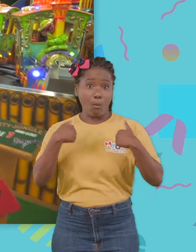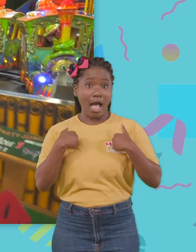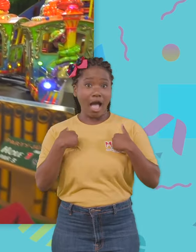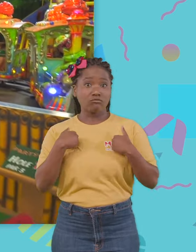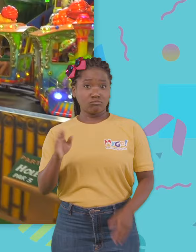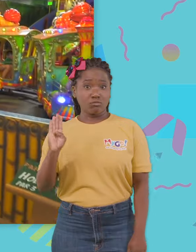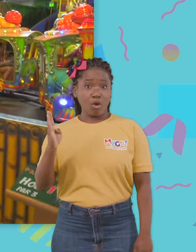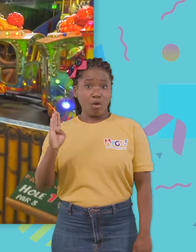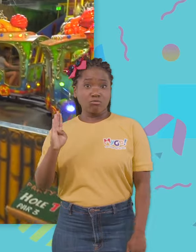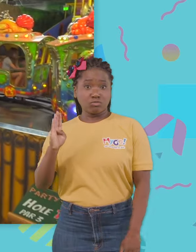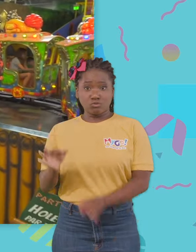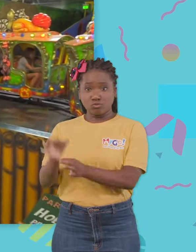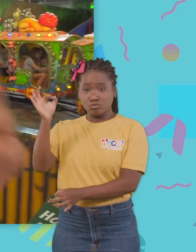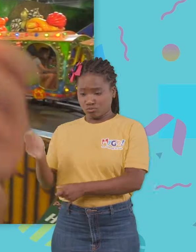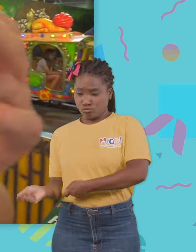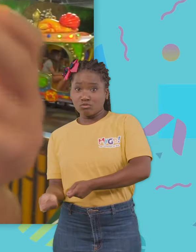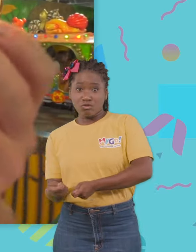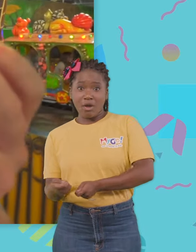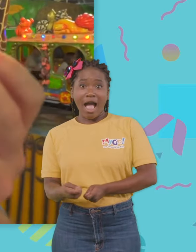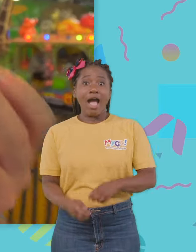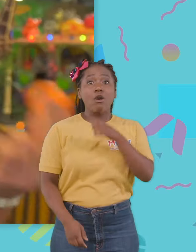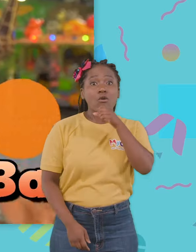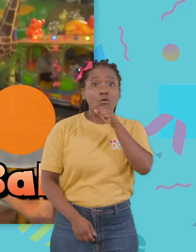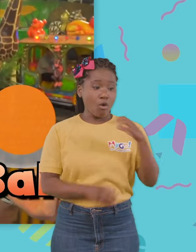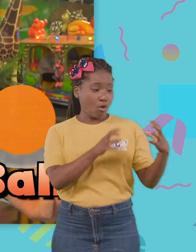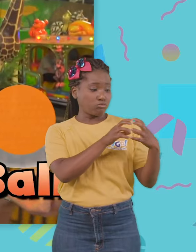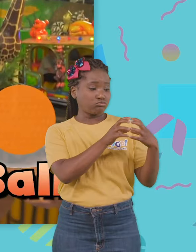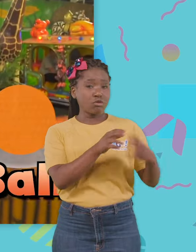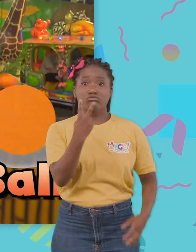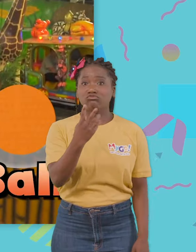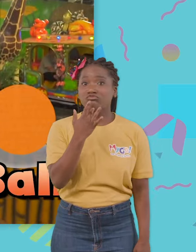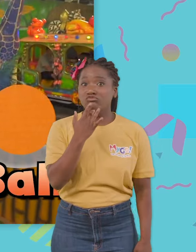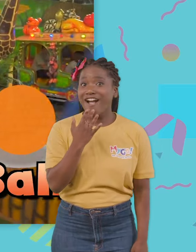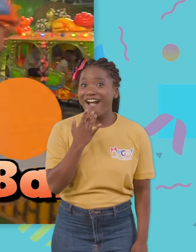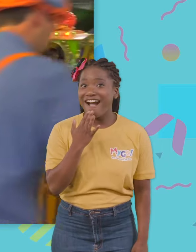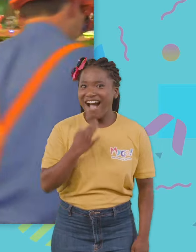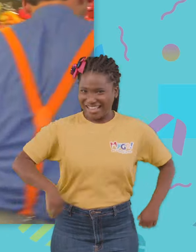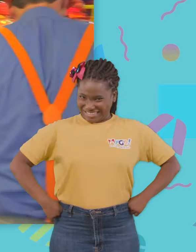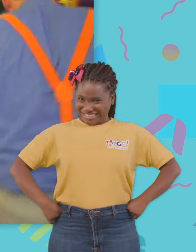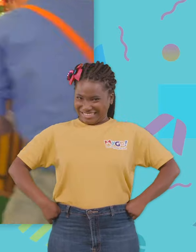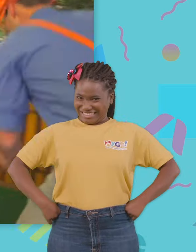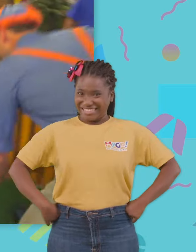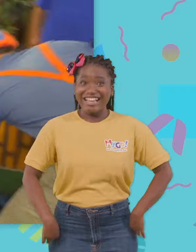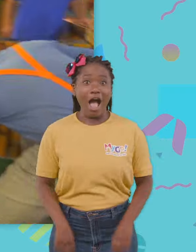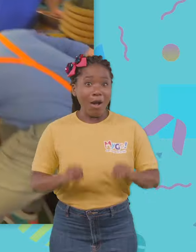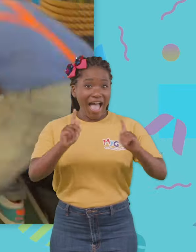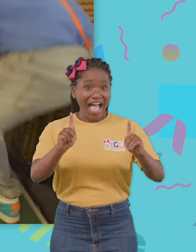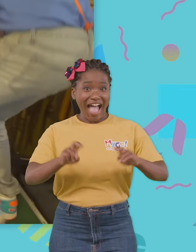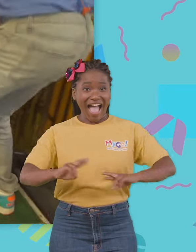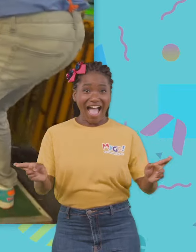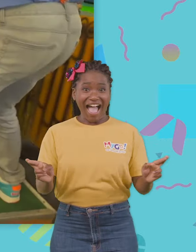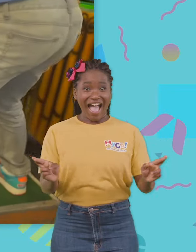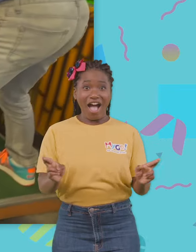we have a blue club and an orange ball. My two favorite colors. Okay, here we